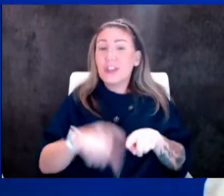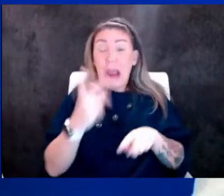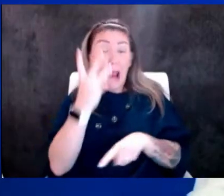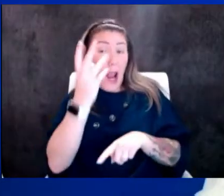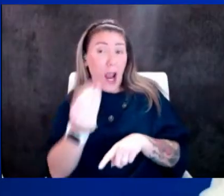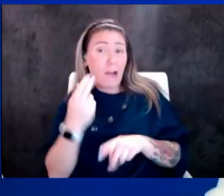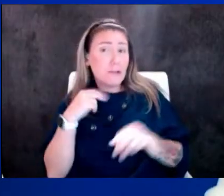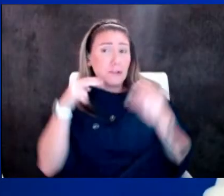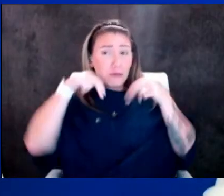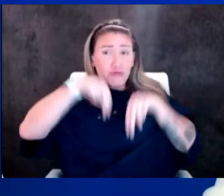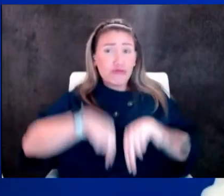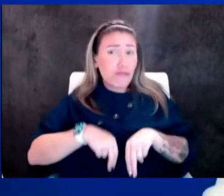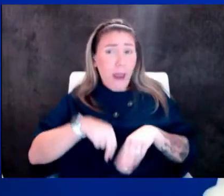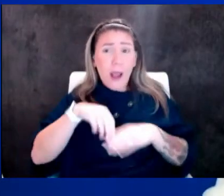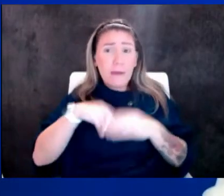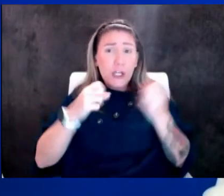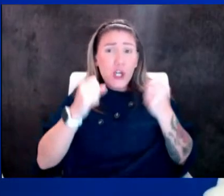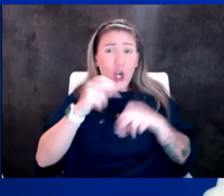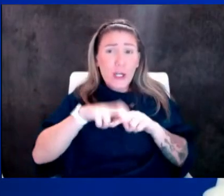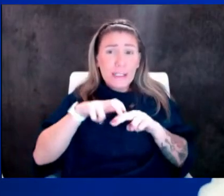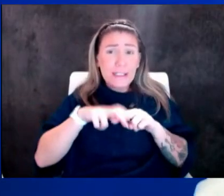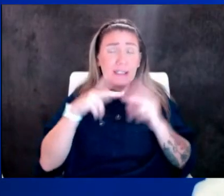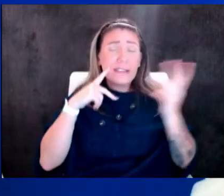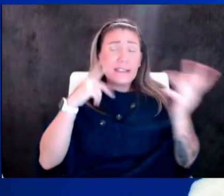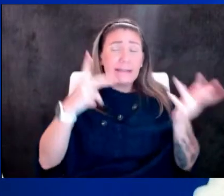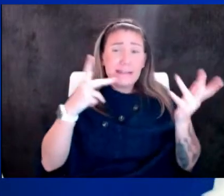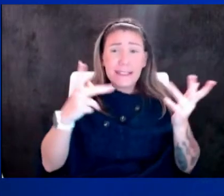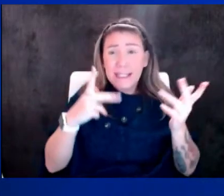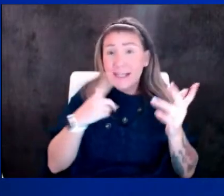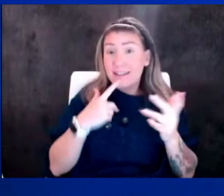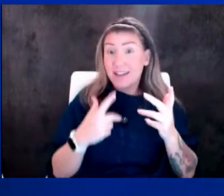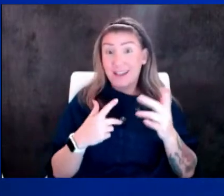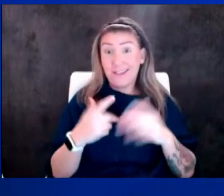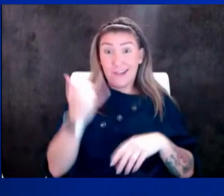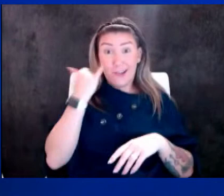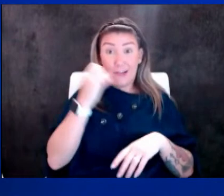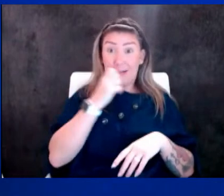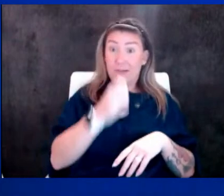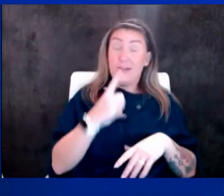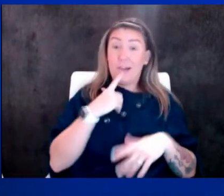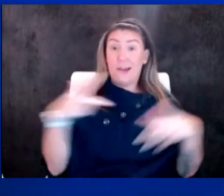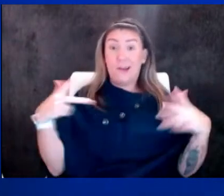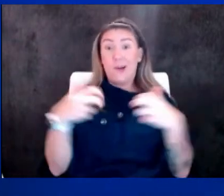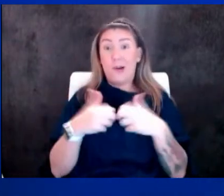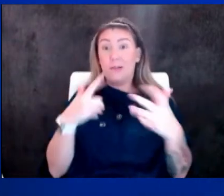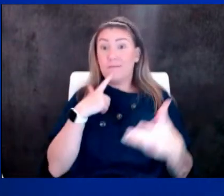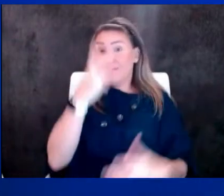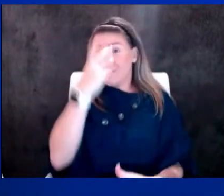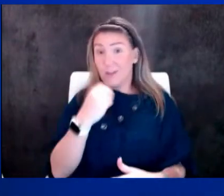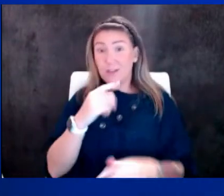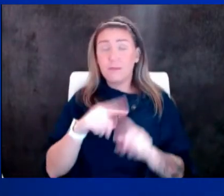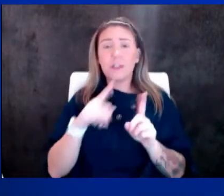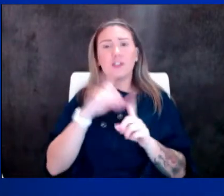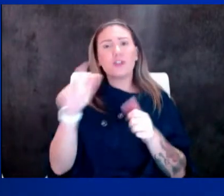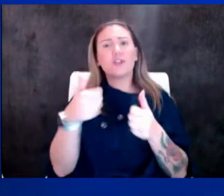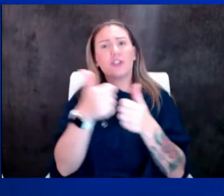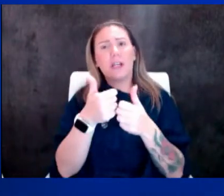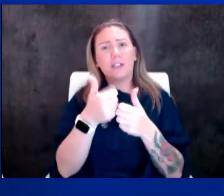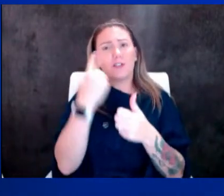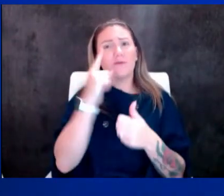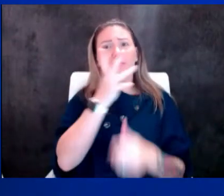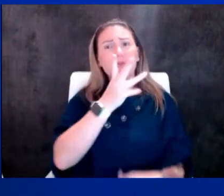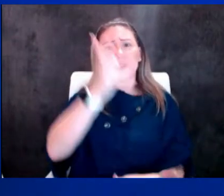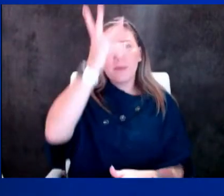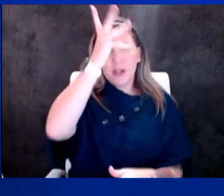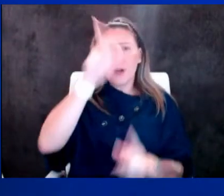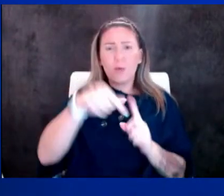And, if it wasn't, one of us is going to not do well in that car wreck because she's going to fall asleep. But yeah, there are challenges to parenting when you get